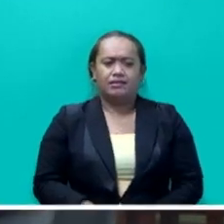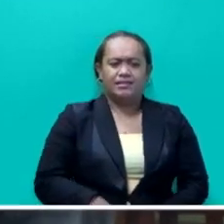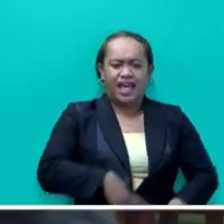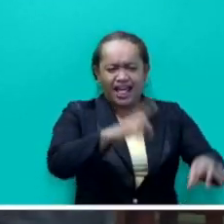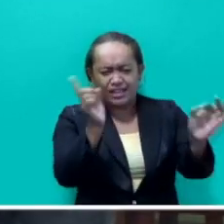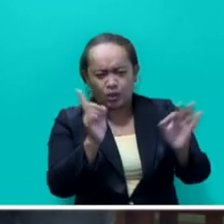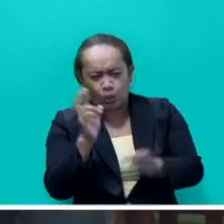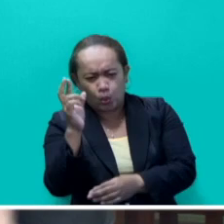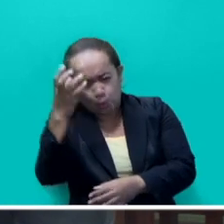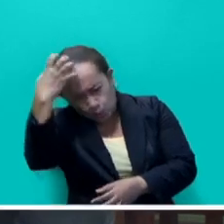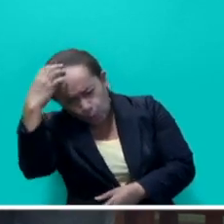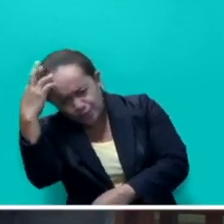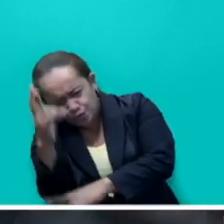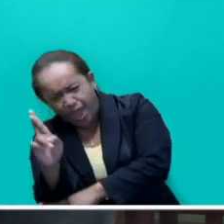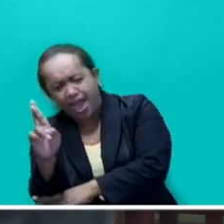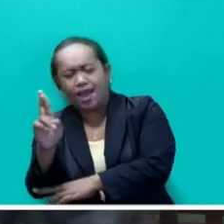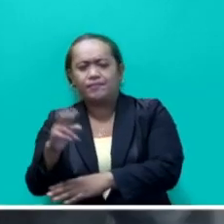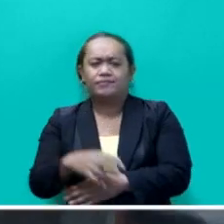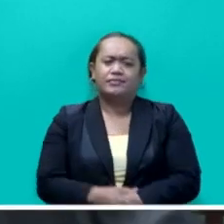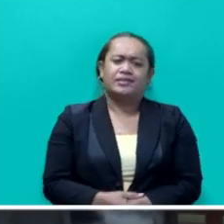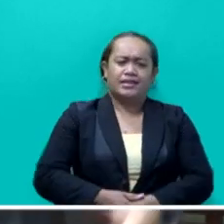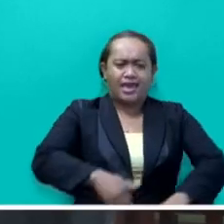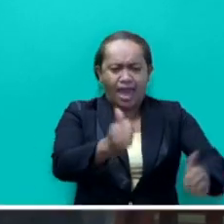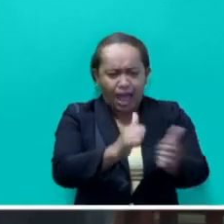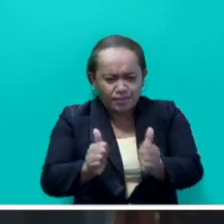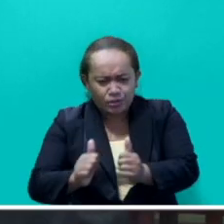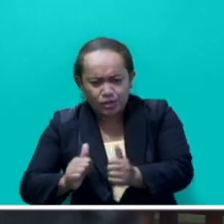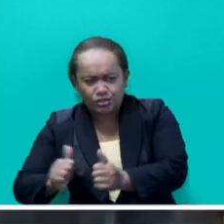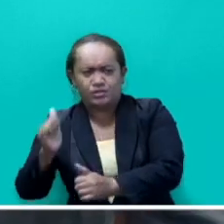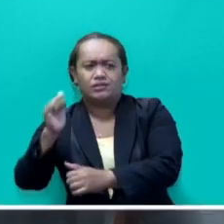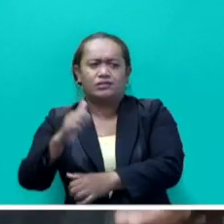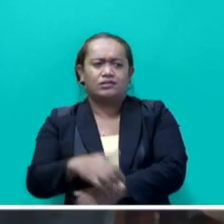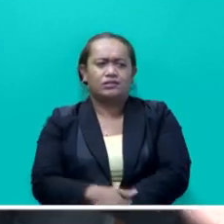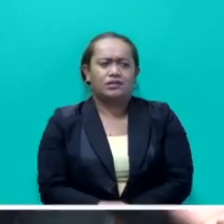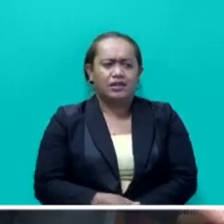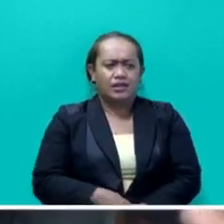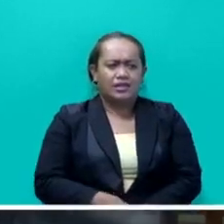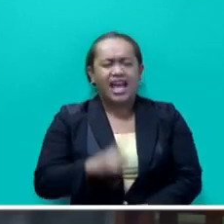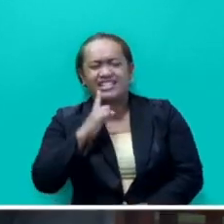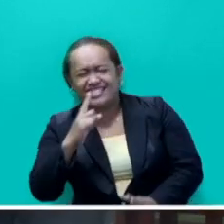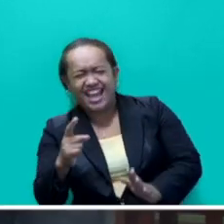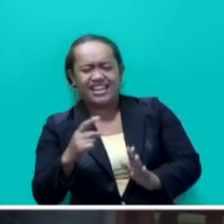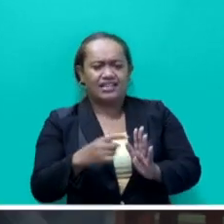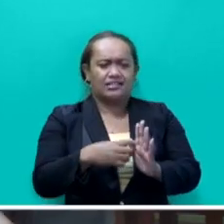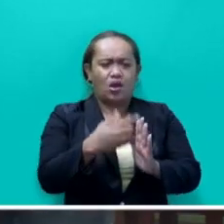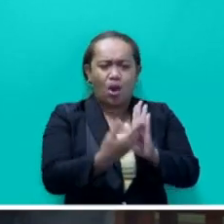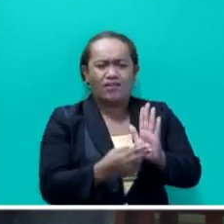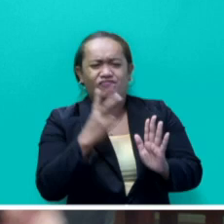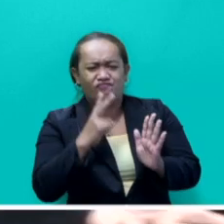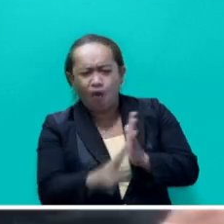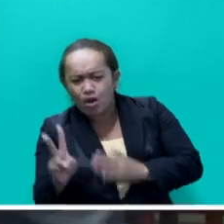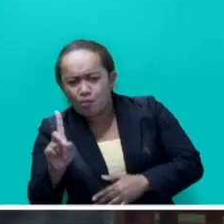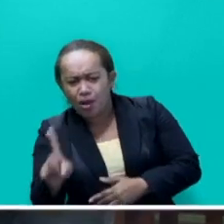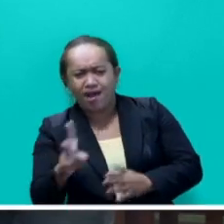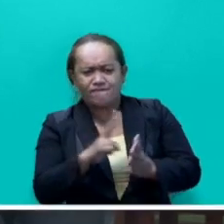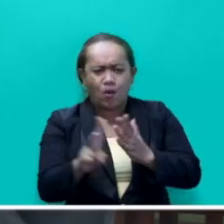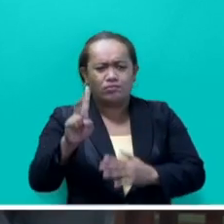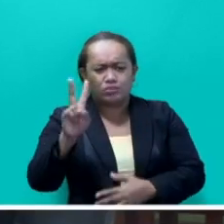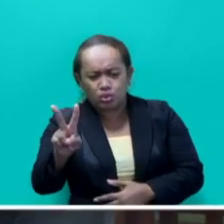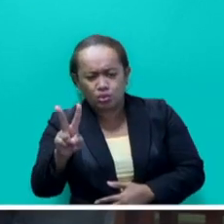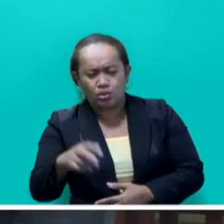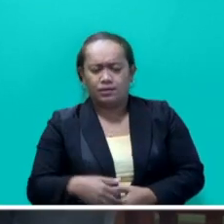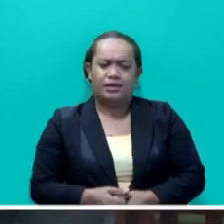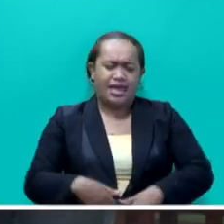Reg, and you have the admin instructions, standing orders, volume 1 and volume 2, and all the